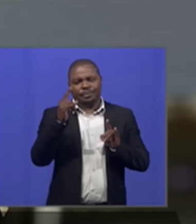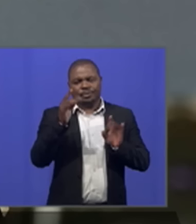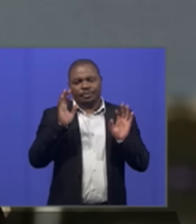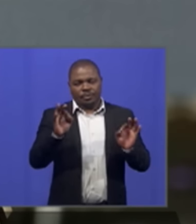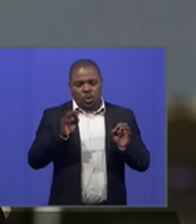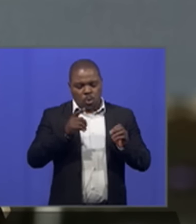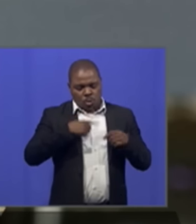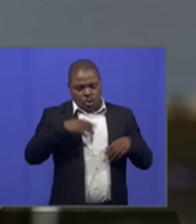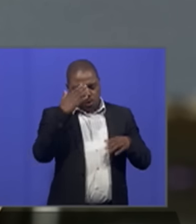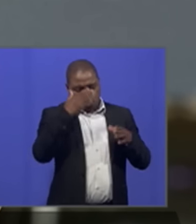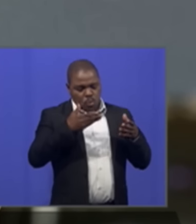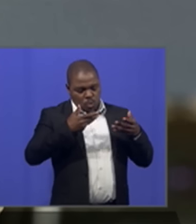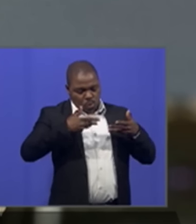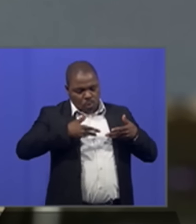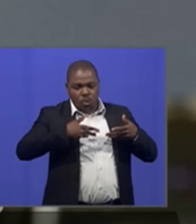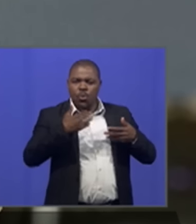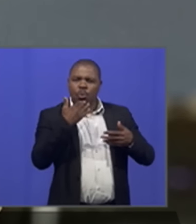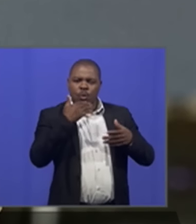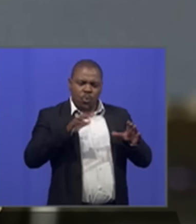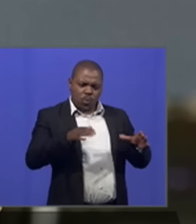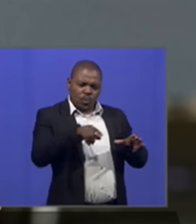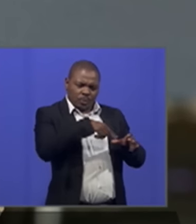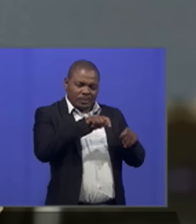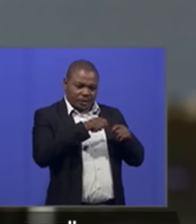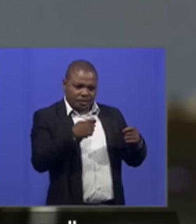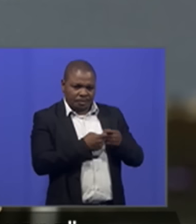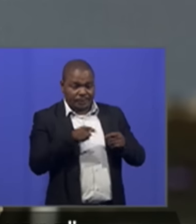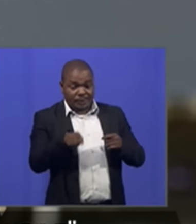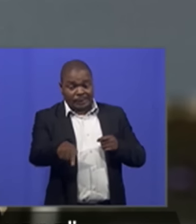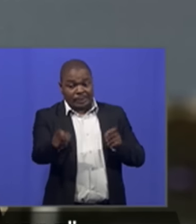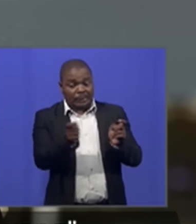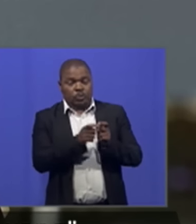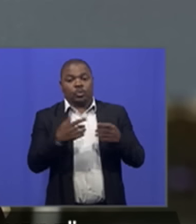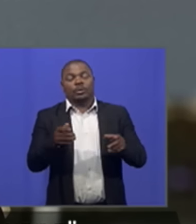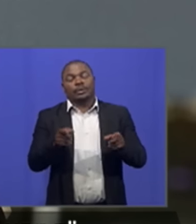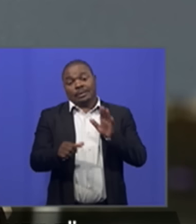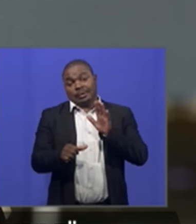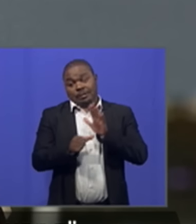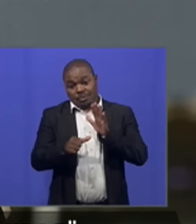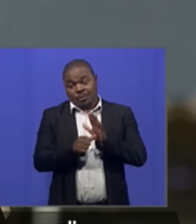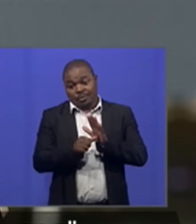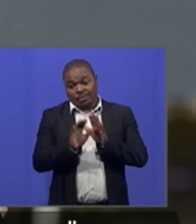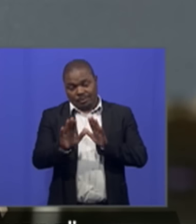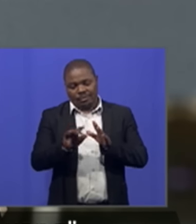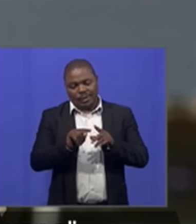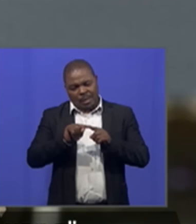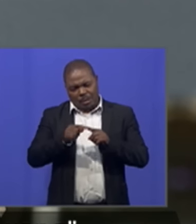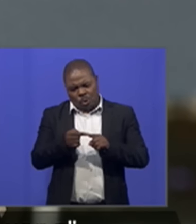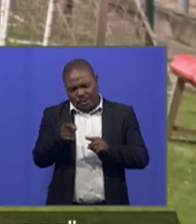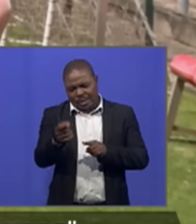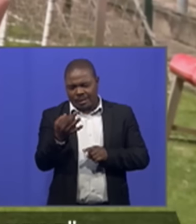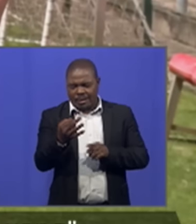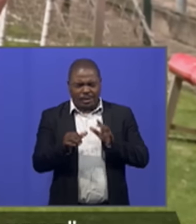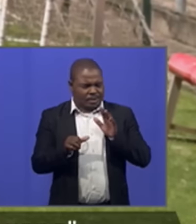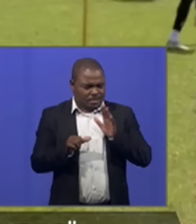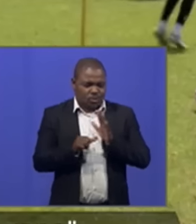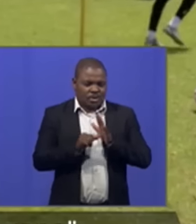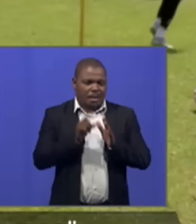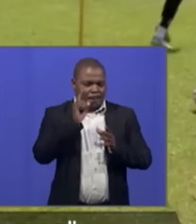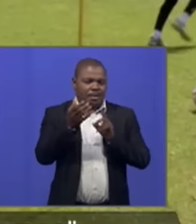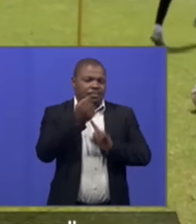we are and knowing the magnitude of the game and the importance of the points that we must get in the